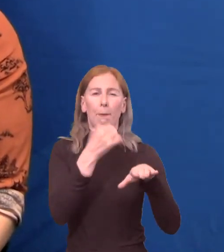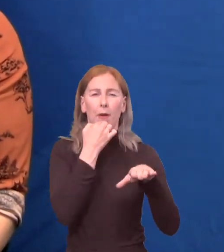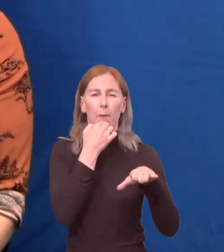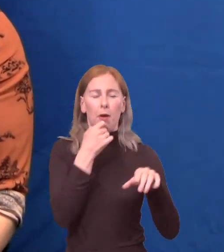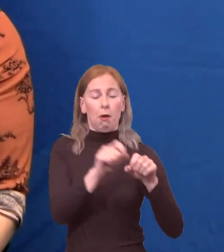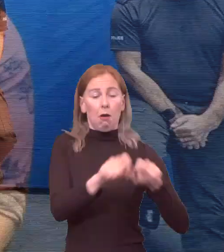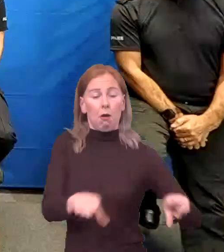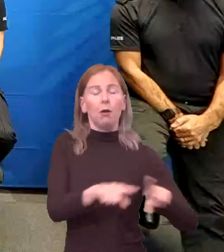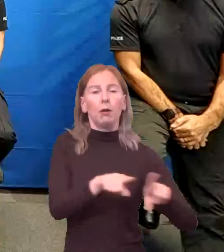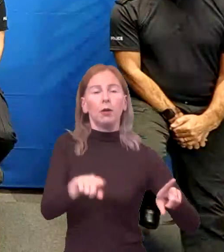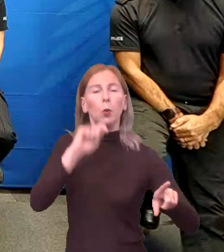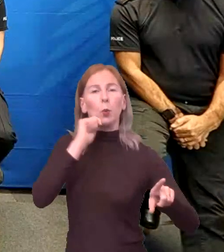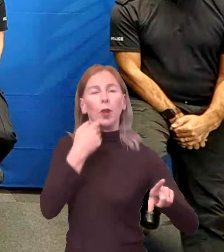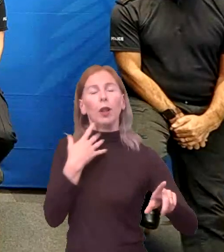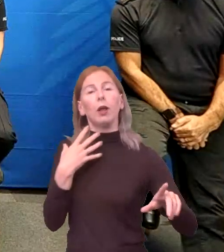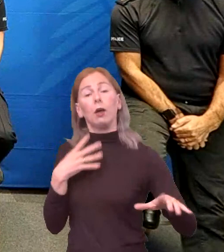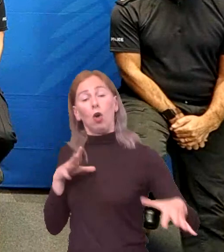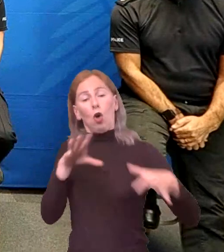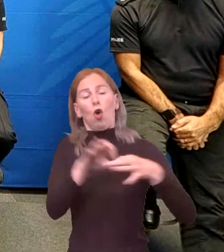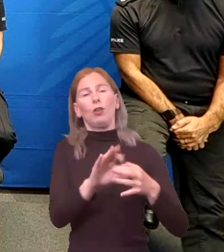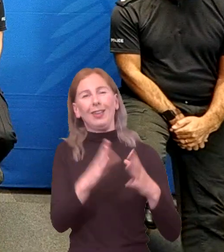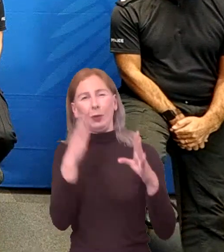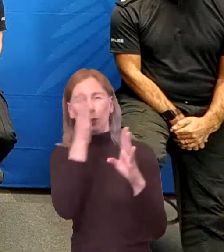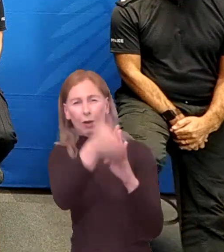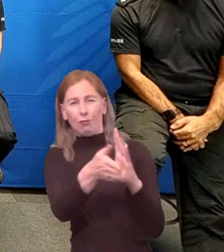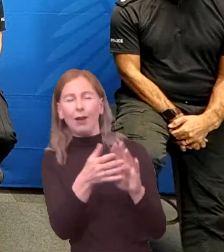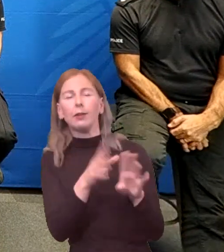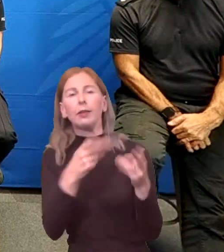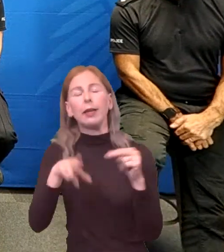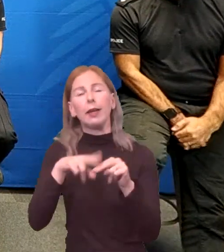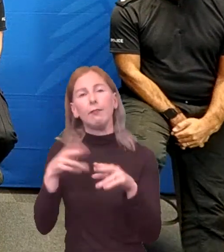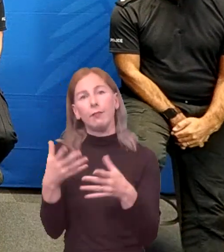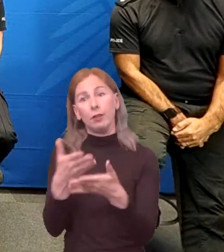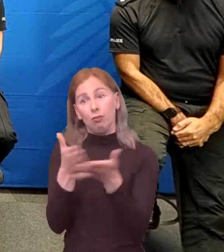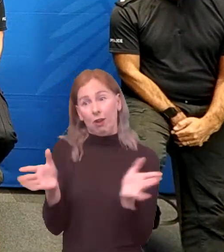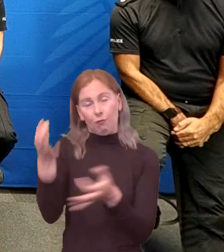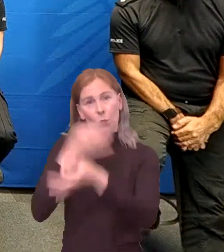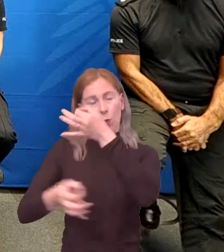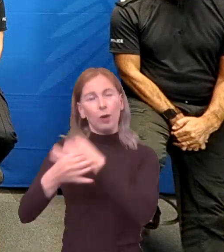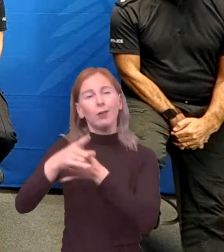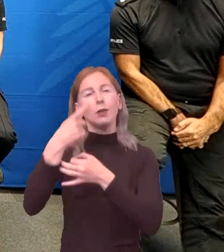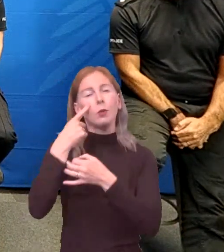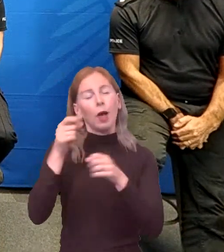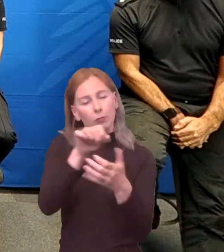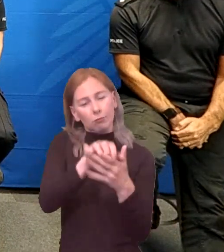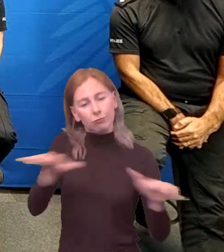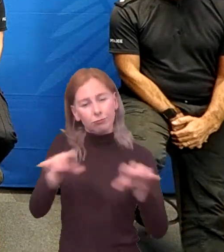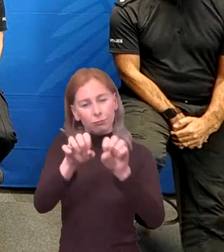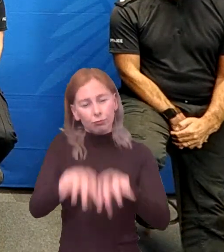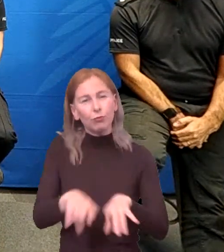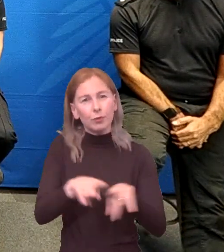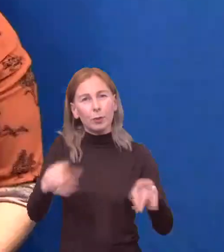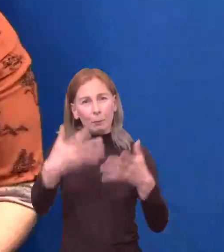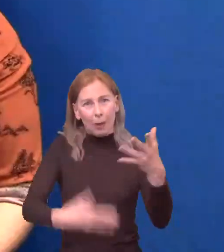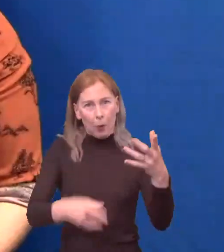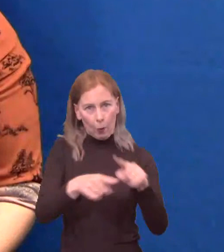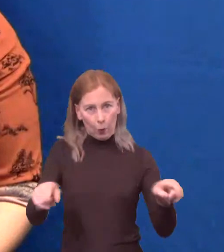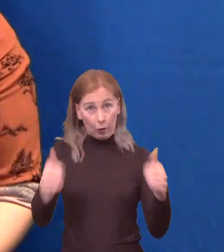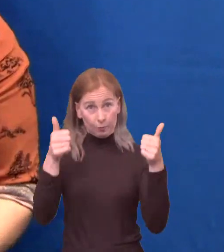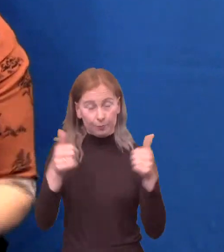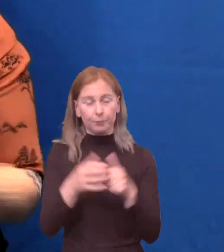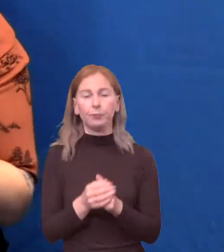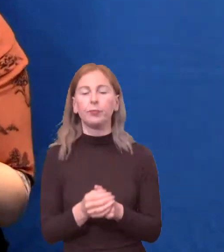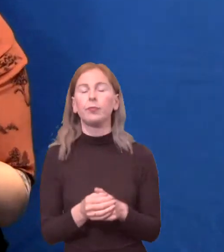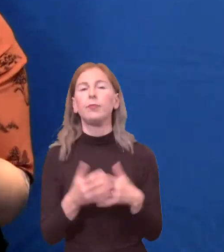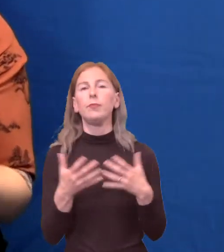there. So I think we'll probably start with our first video for the evening, which has our second rural PC,